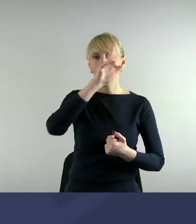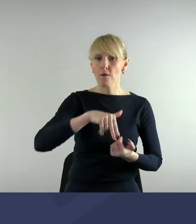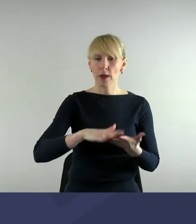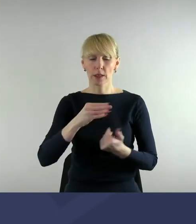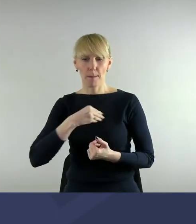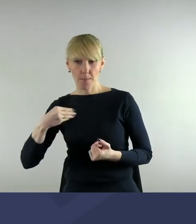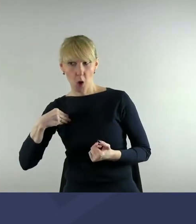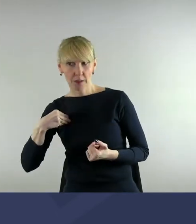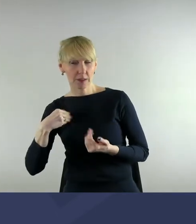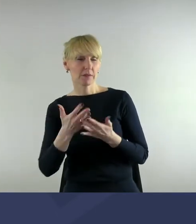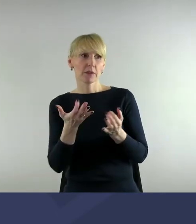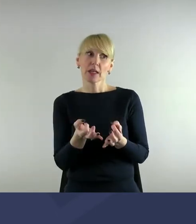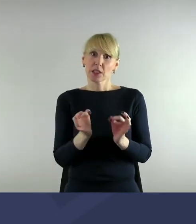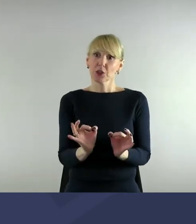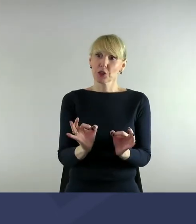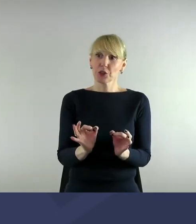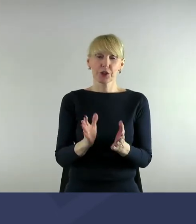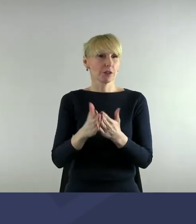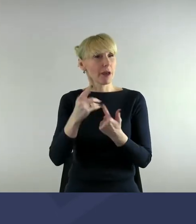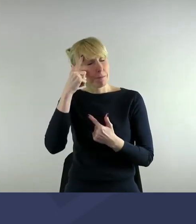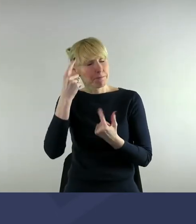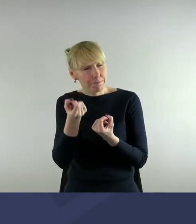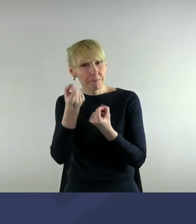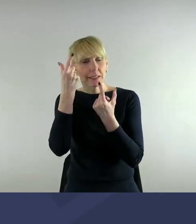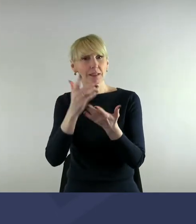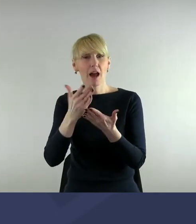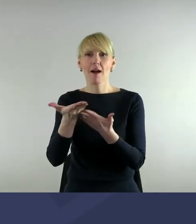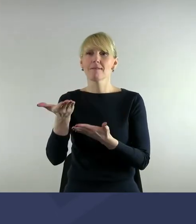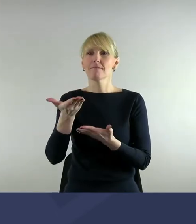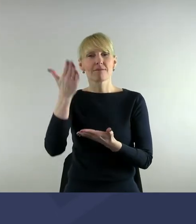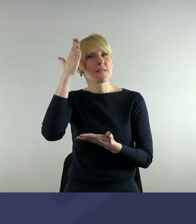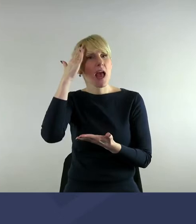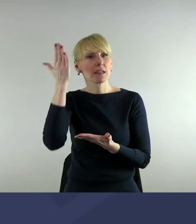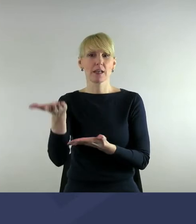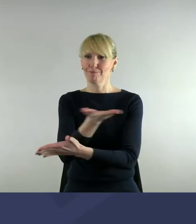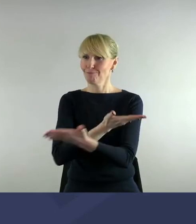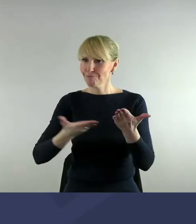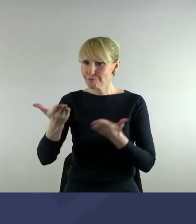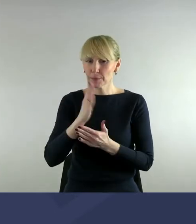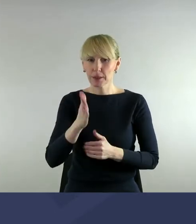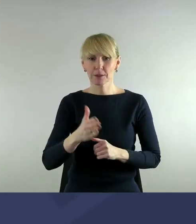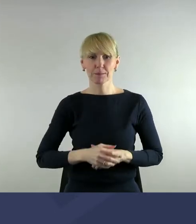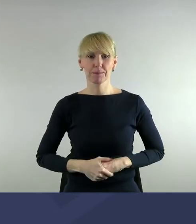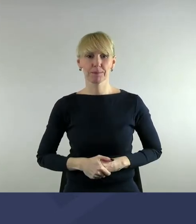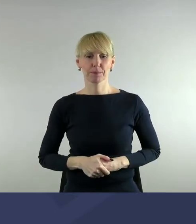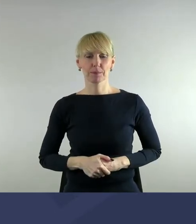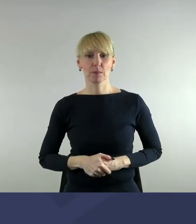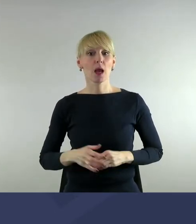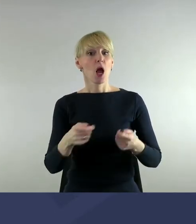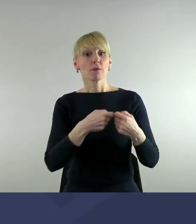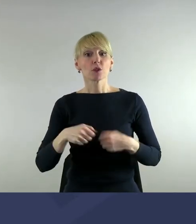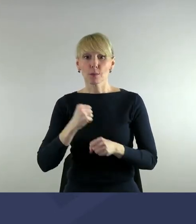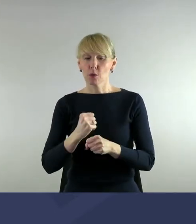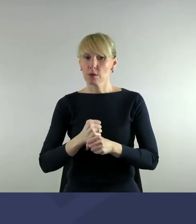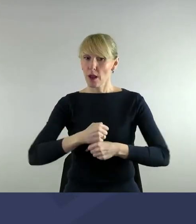inspire further cooperation and knowledge sharing across borders, and that together we can strengthen our ability to